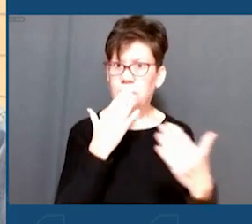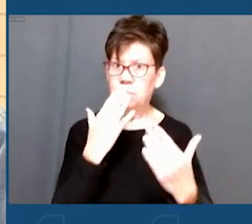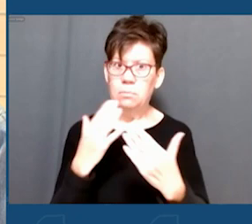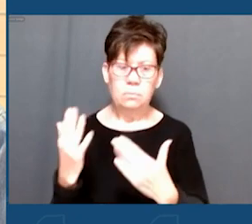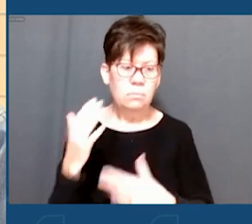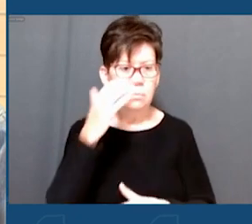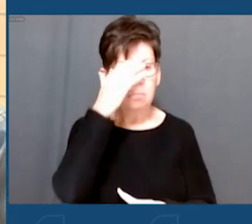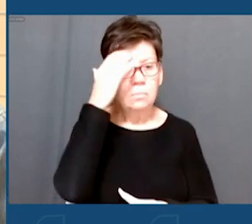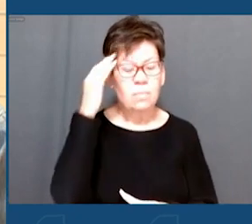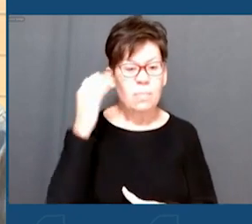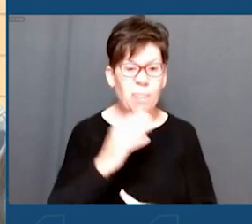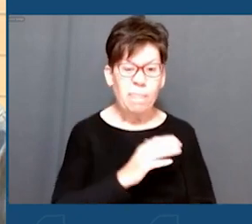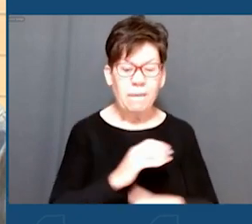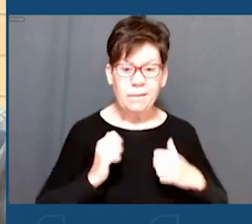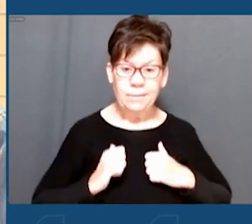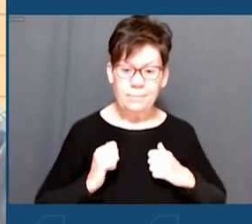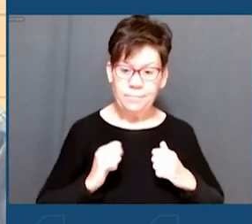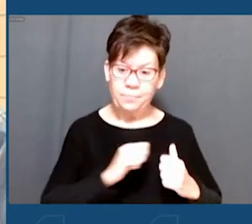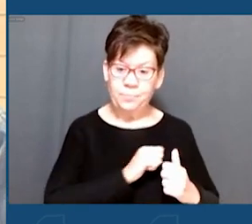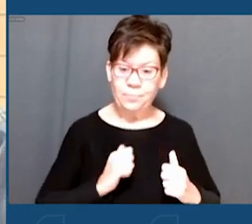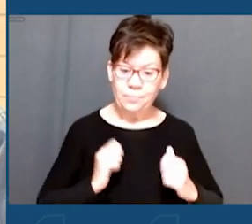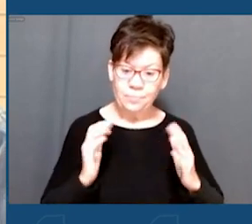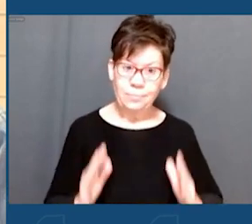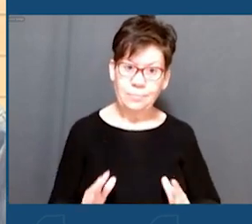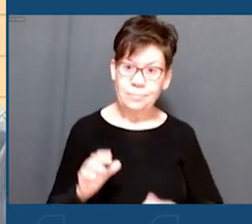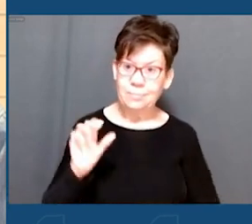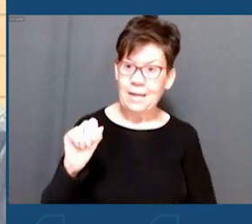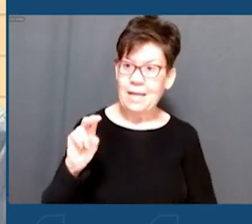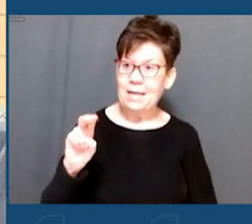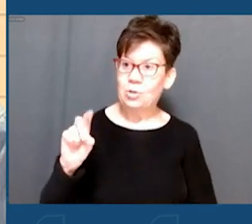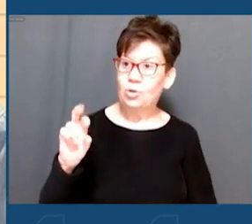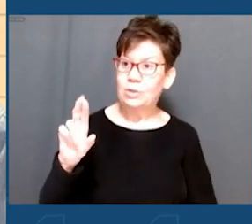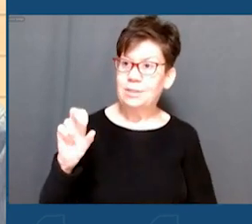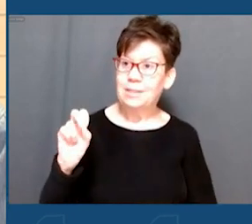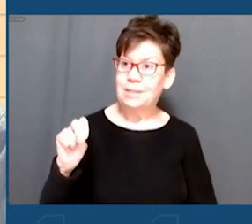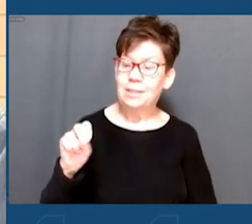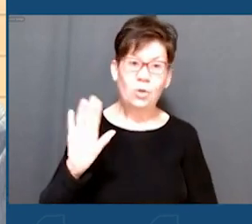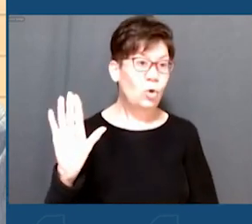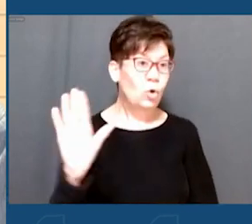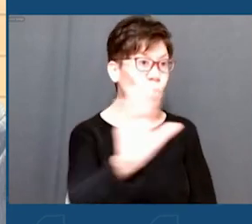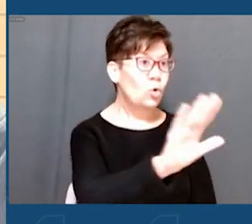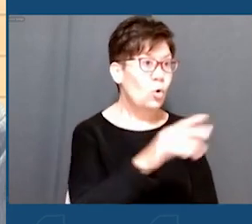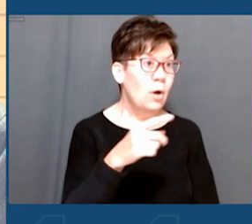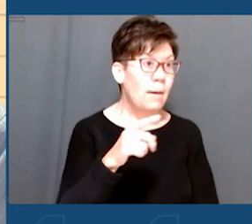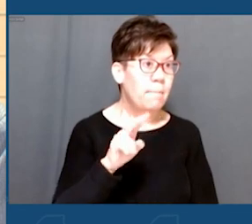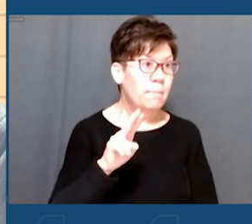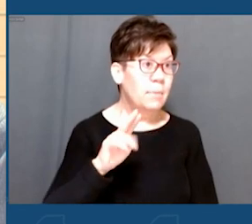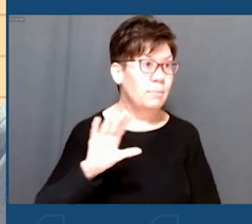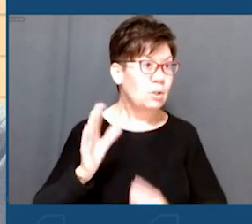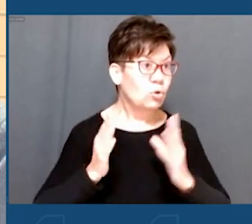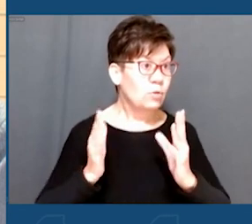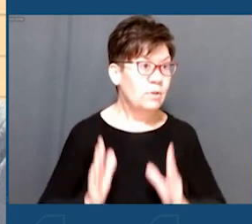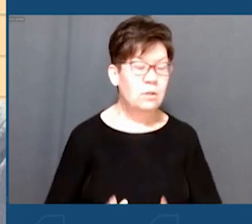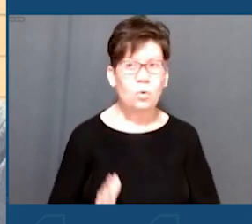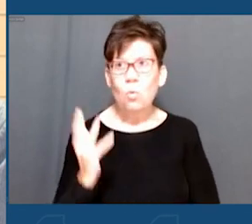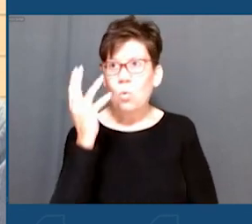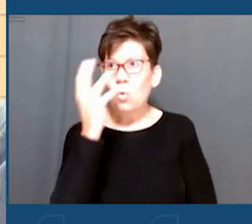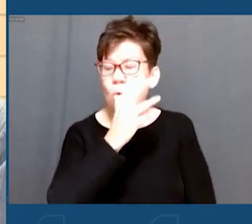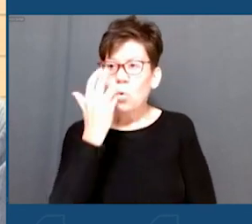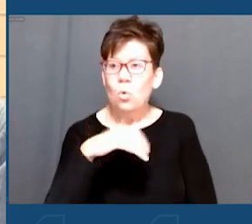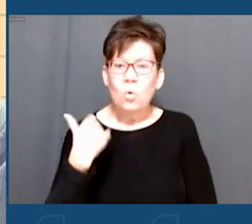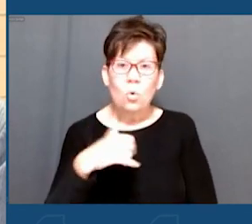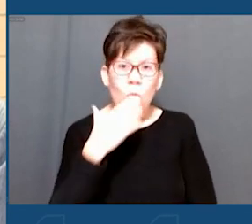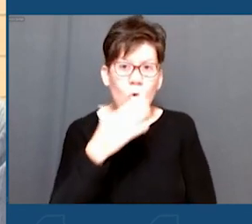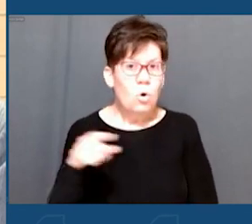Assemblymember Anderson. You have some remarkable public servants in this district, in this community. I will tell you, they're